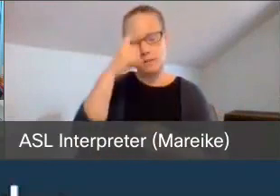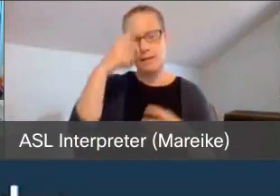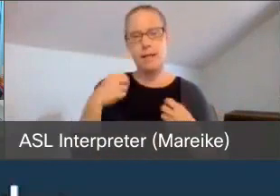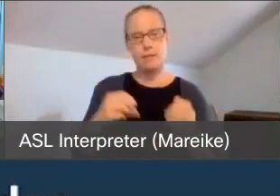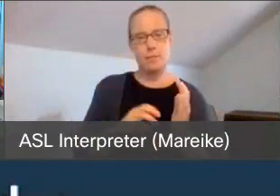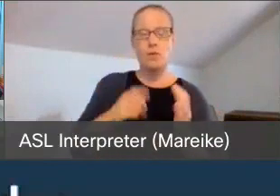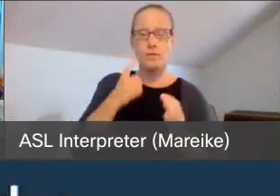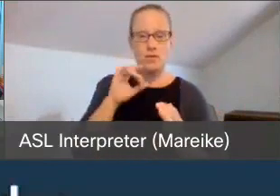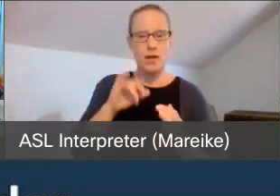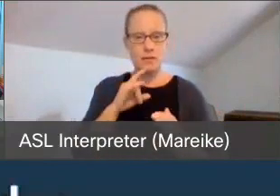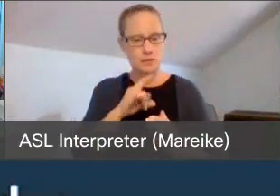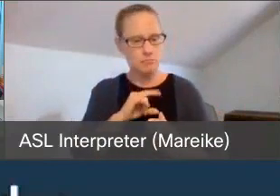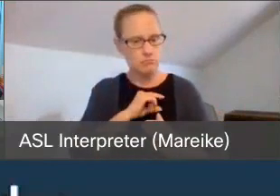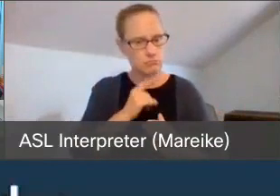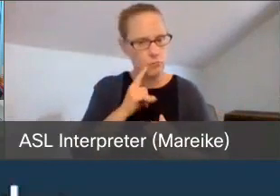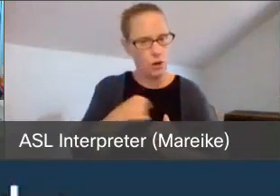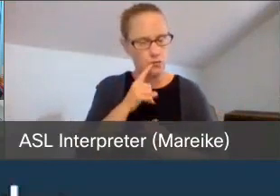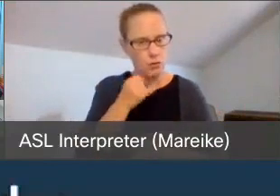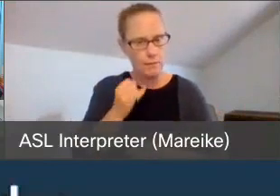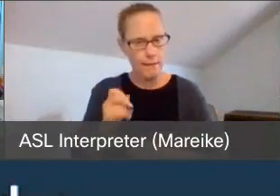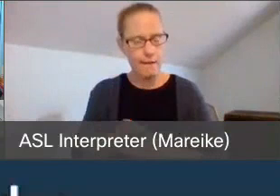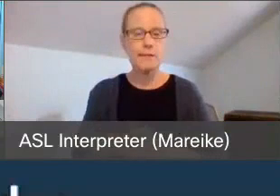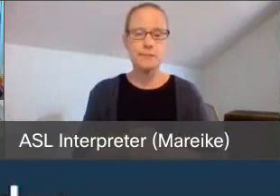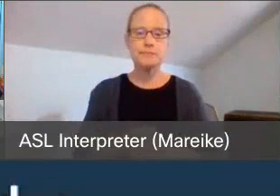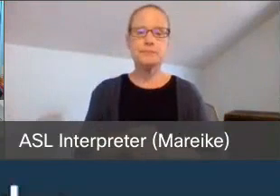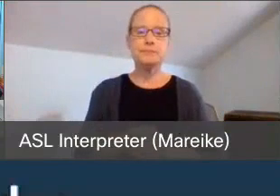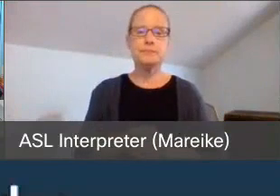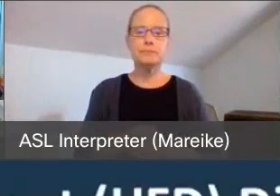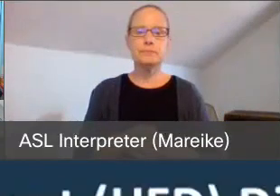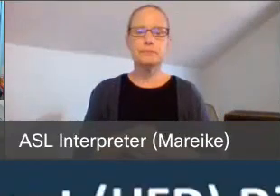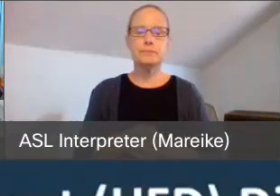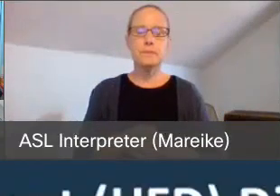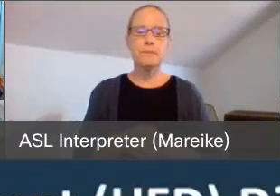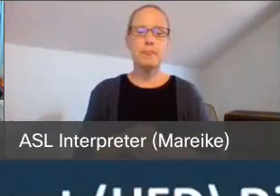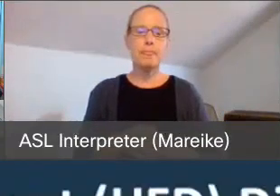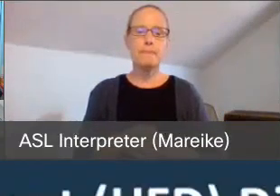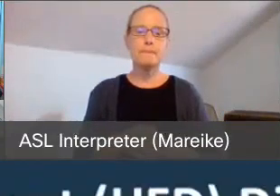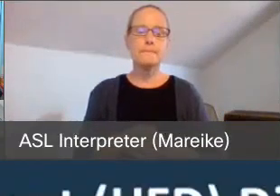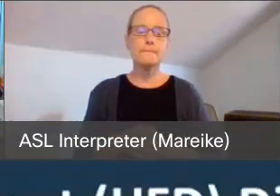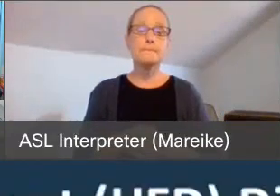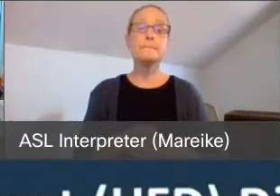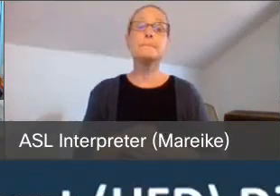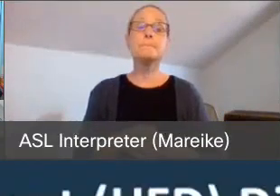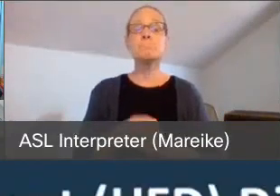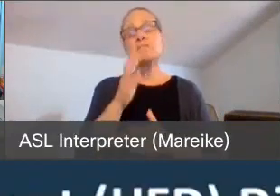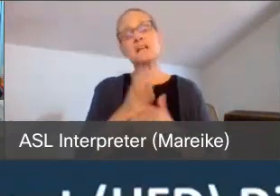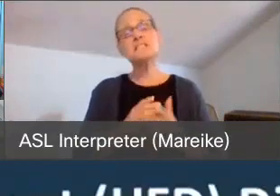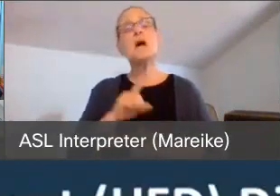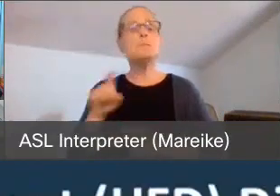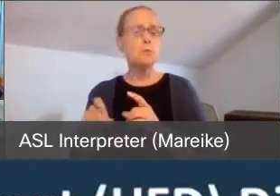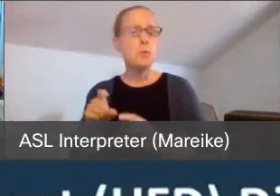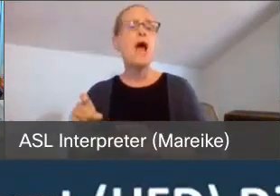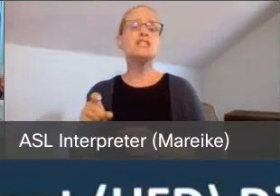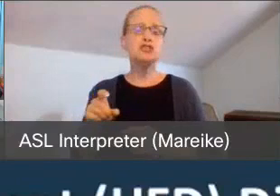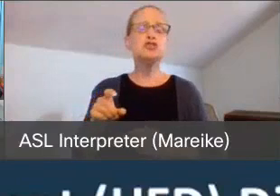be eligible for us to call back on it. Okay, next slide. And here are some triage questions that